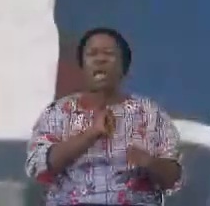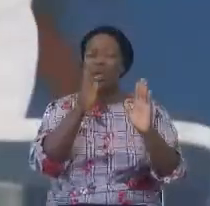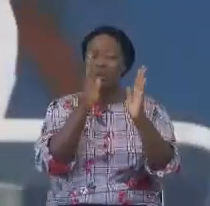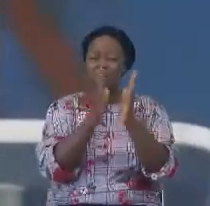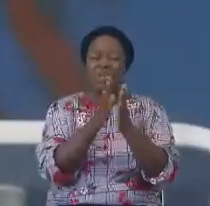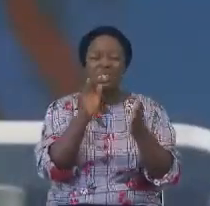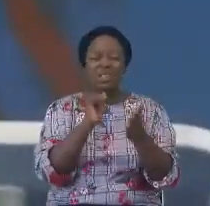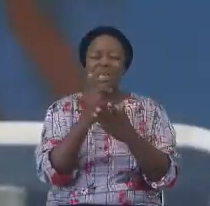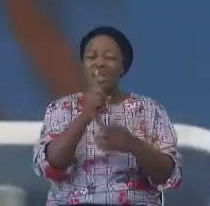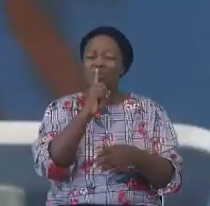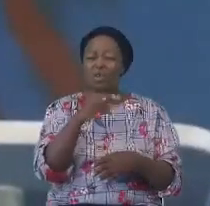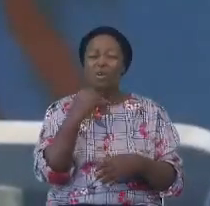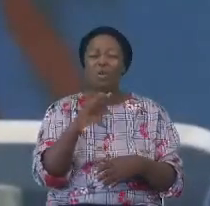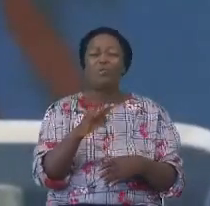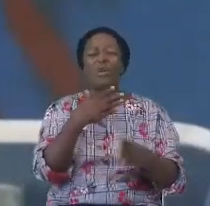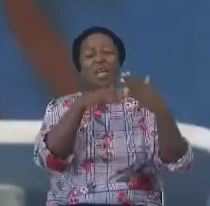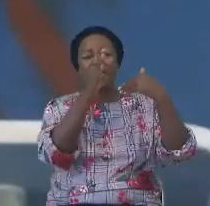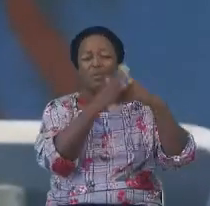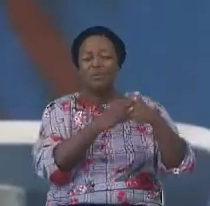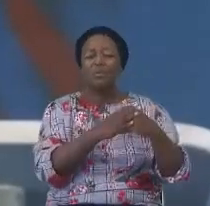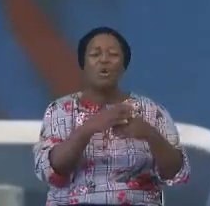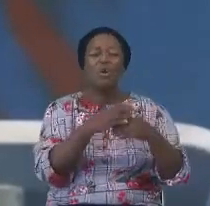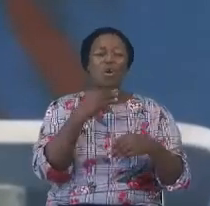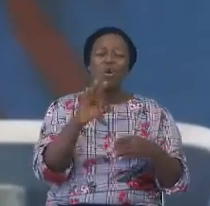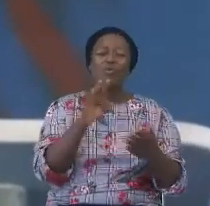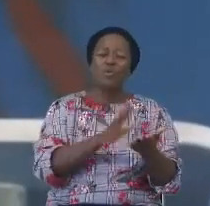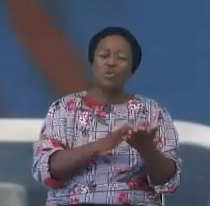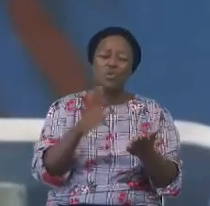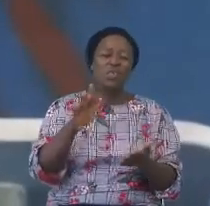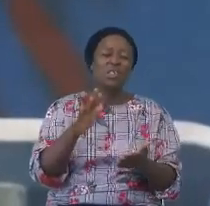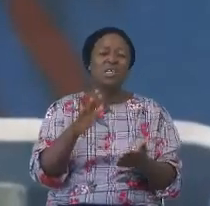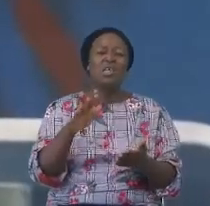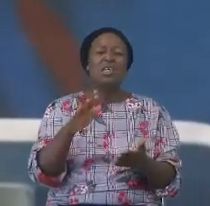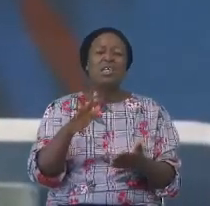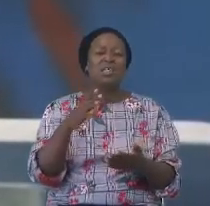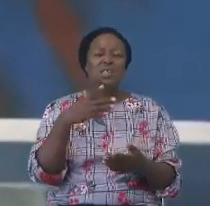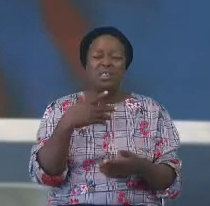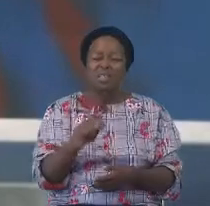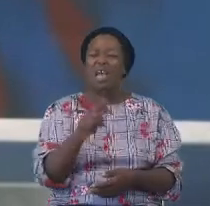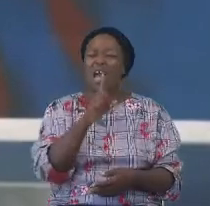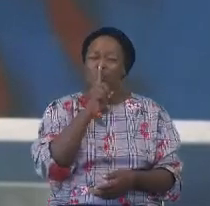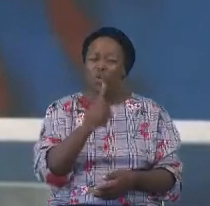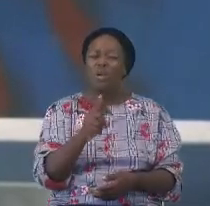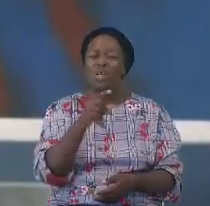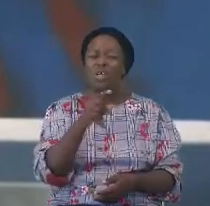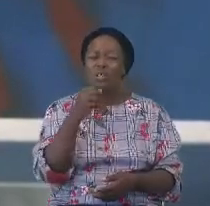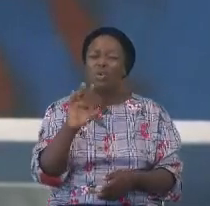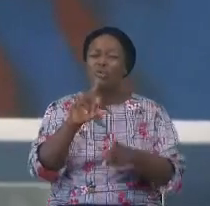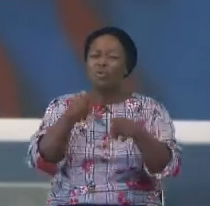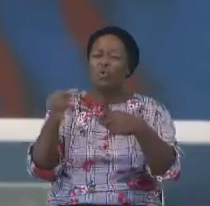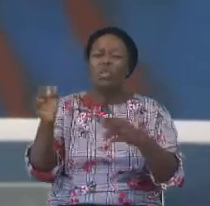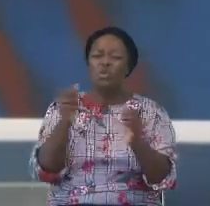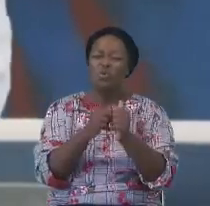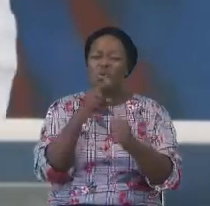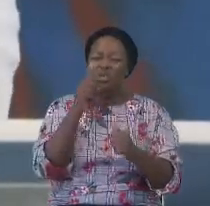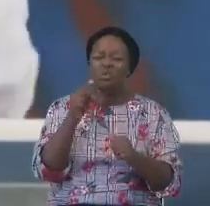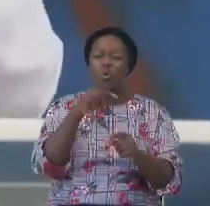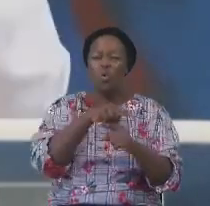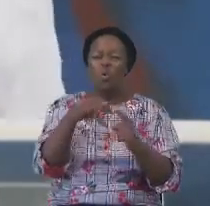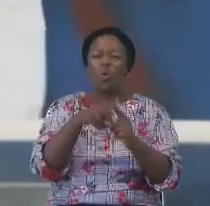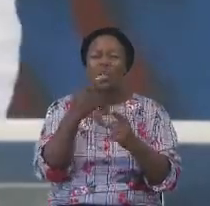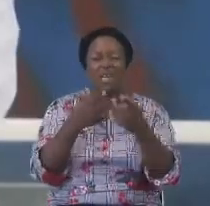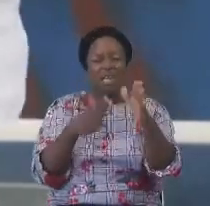this worship service, I pray the assurance of paradise, of heaven, of glory,